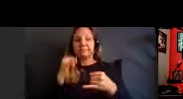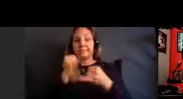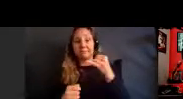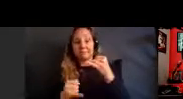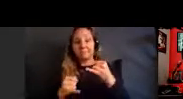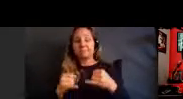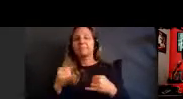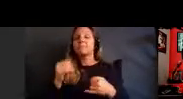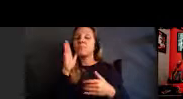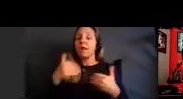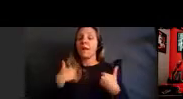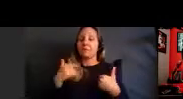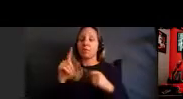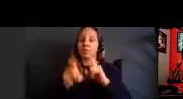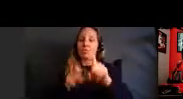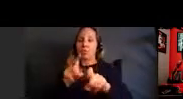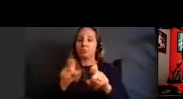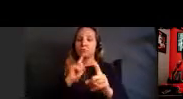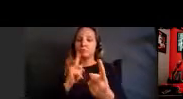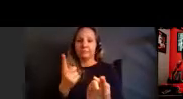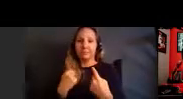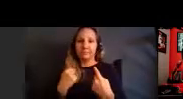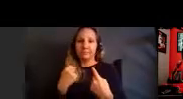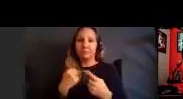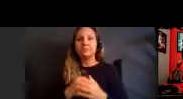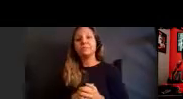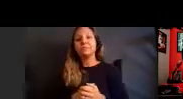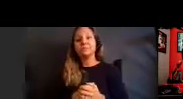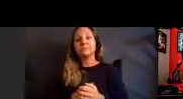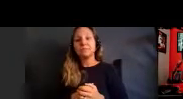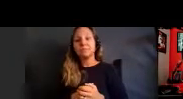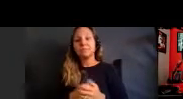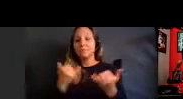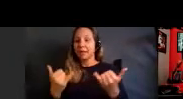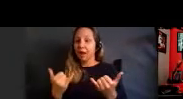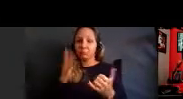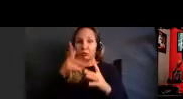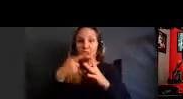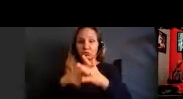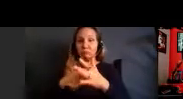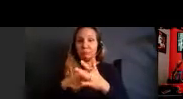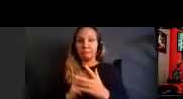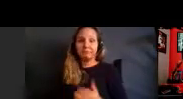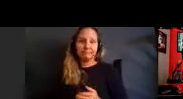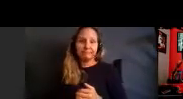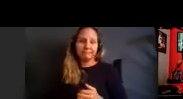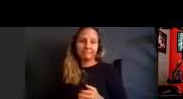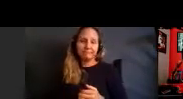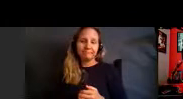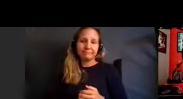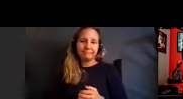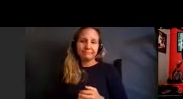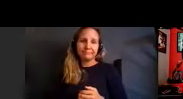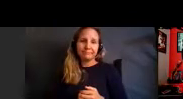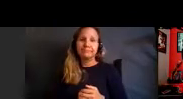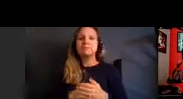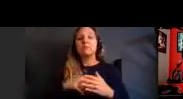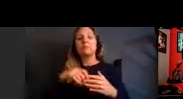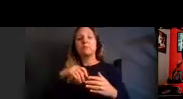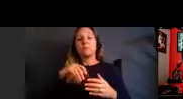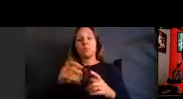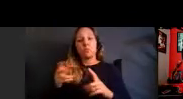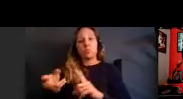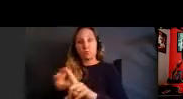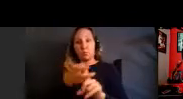have some time for questions and answers if you have any. Okay, so with that, let's go right into it. So creating an accessible